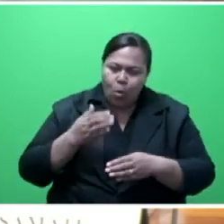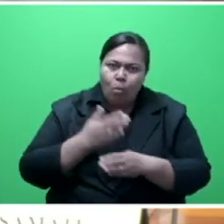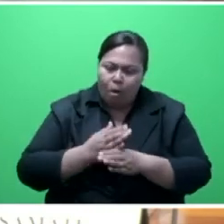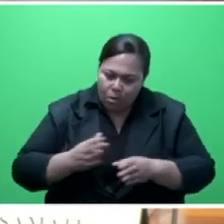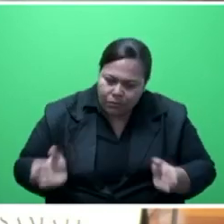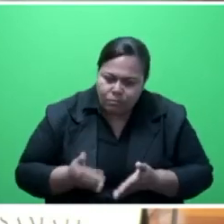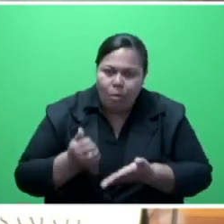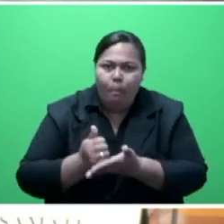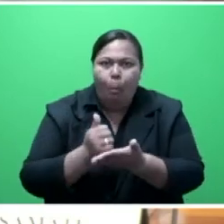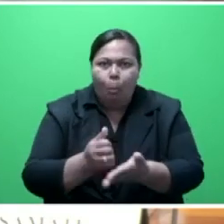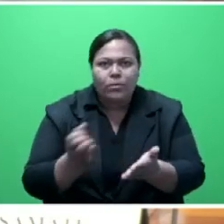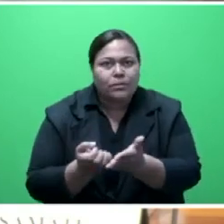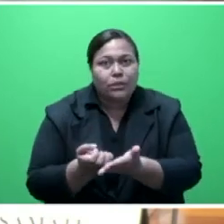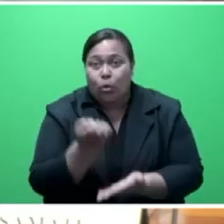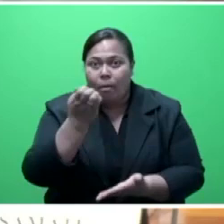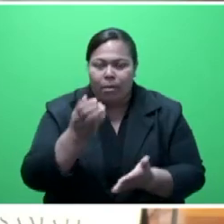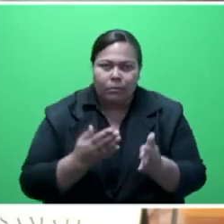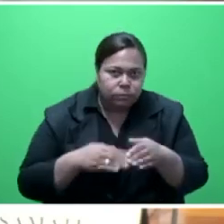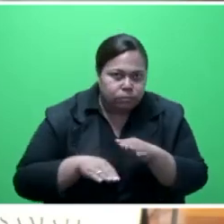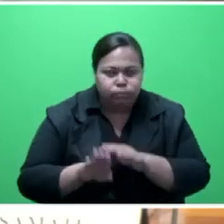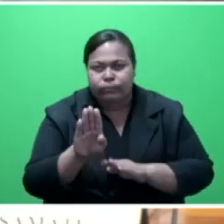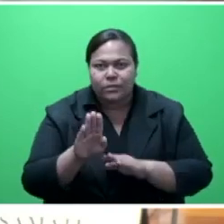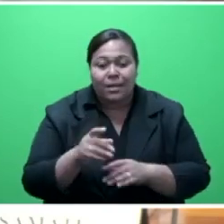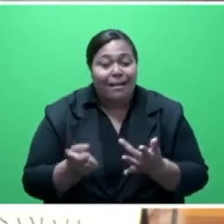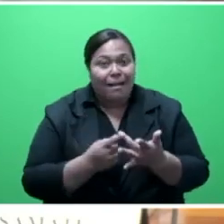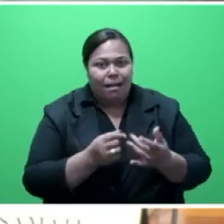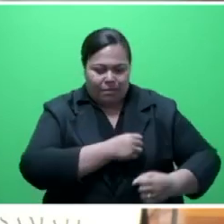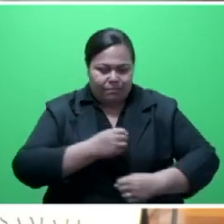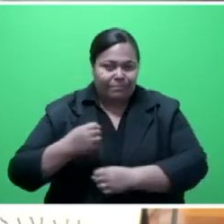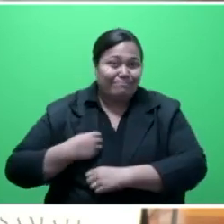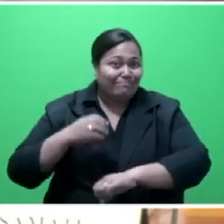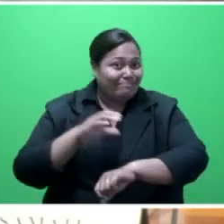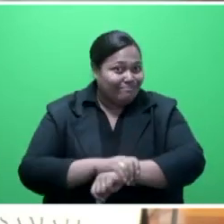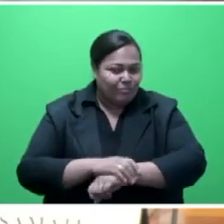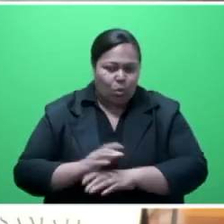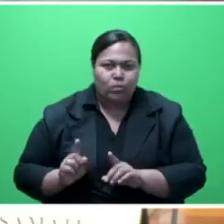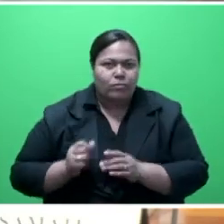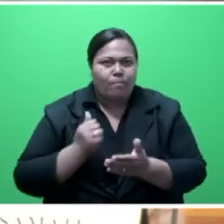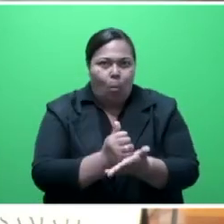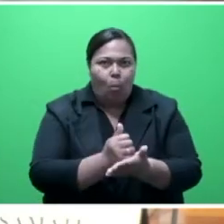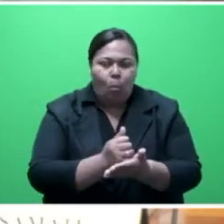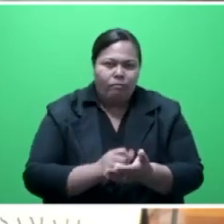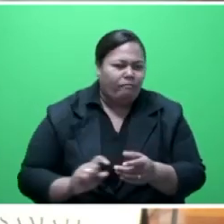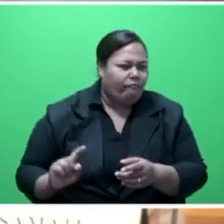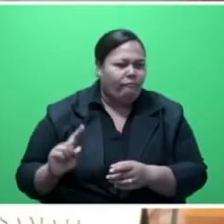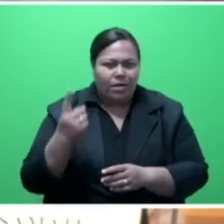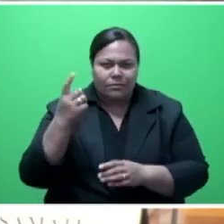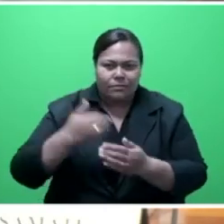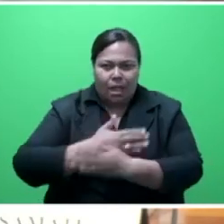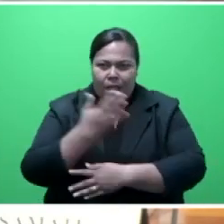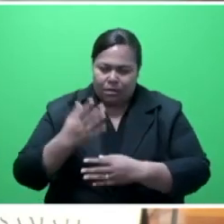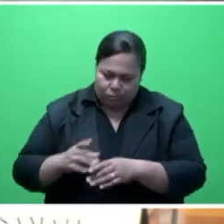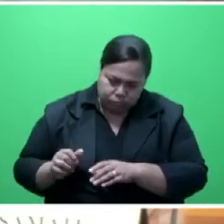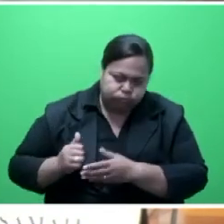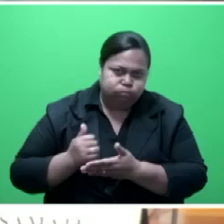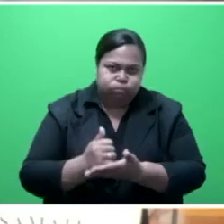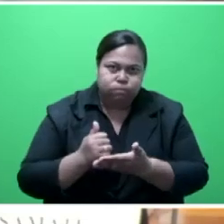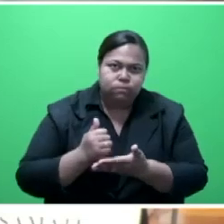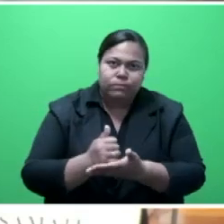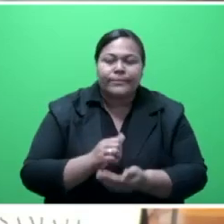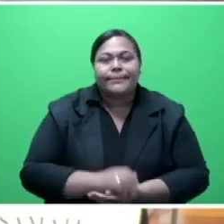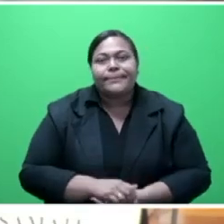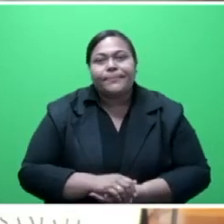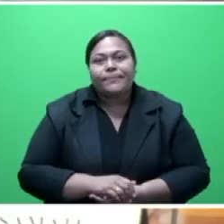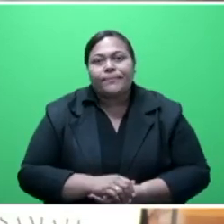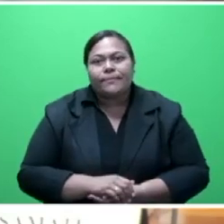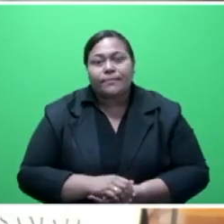disciplined forces who were integral to our containment campaign from day one. Our health protection directives demanded a great deal